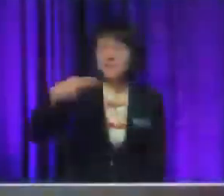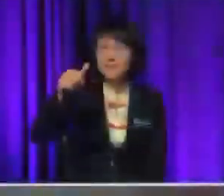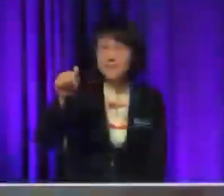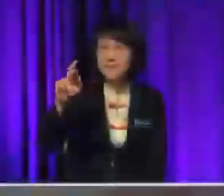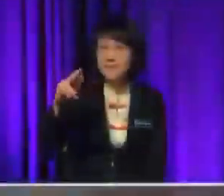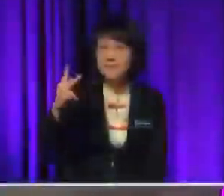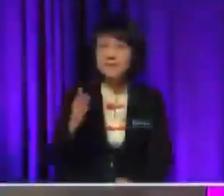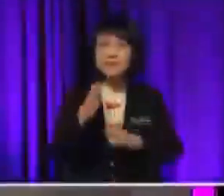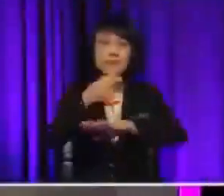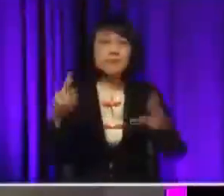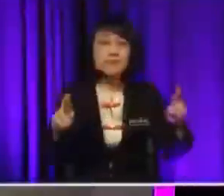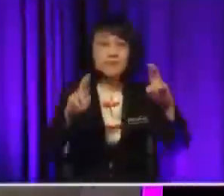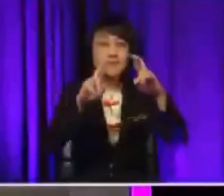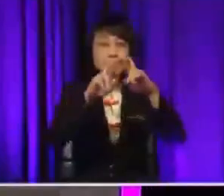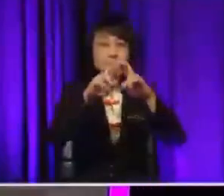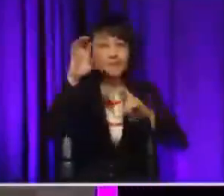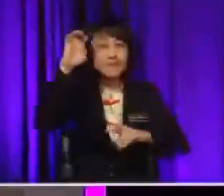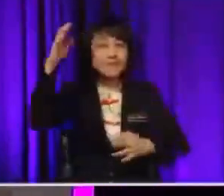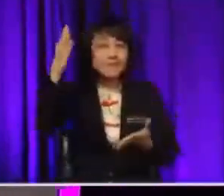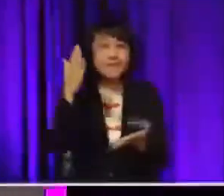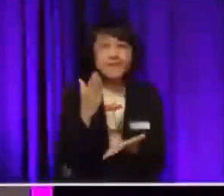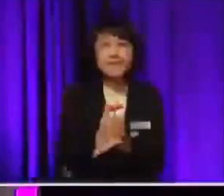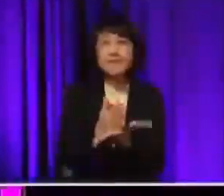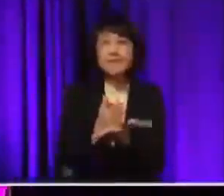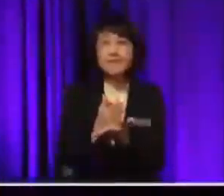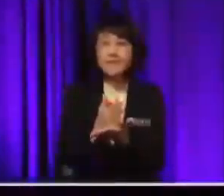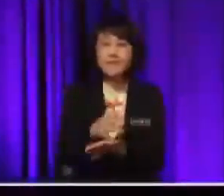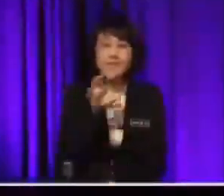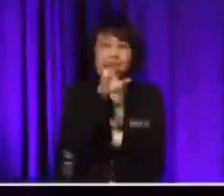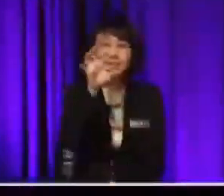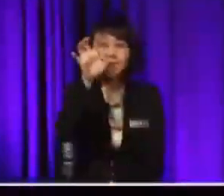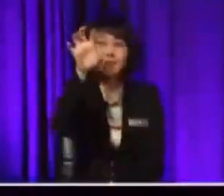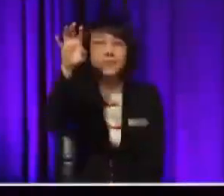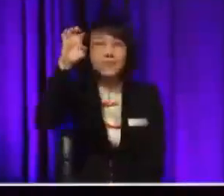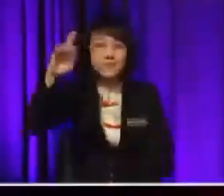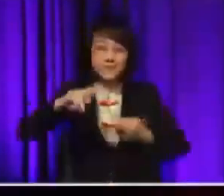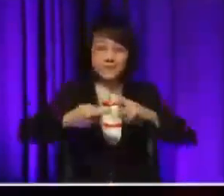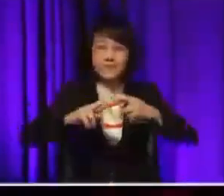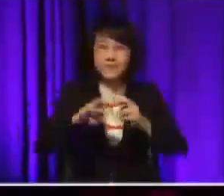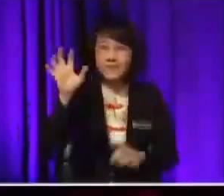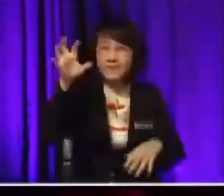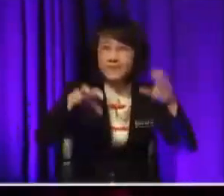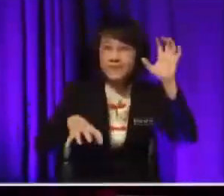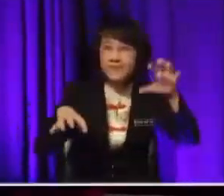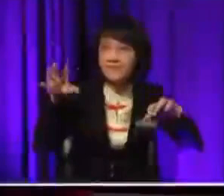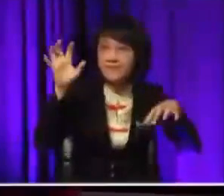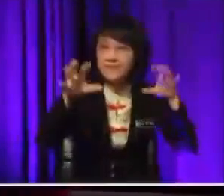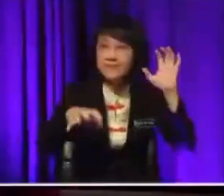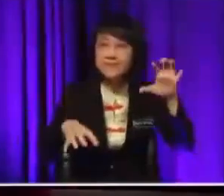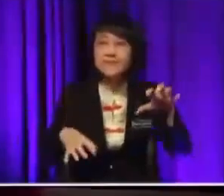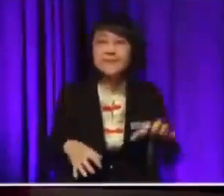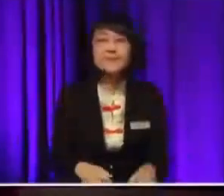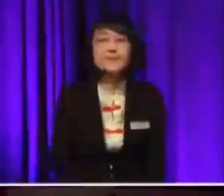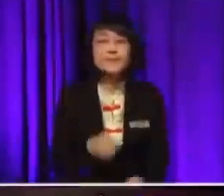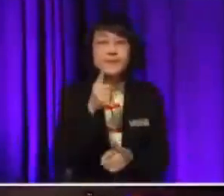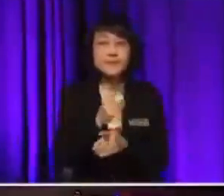Hark! Over the roof he makes a pause and growls as if he would fix his claws. Right